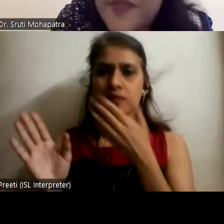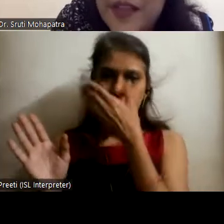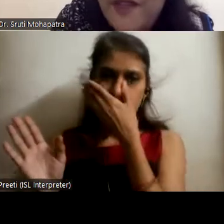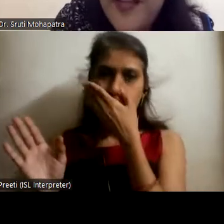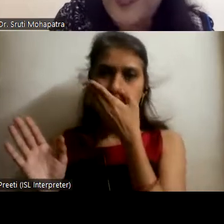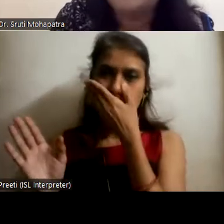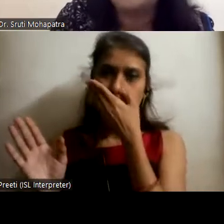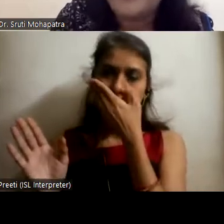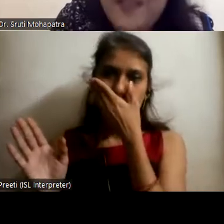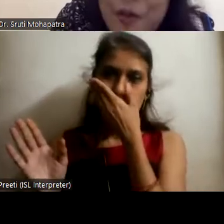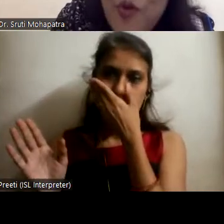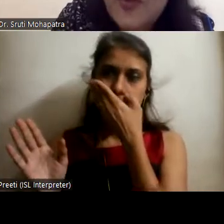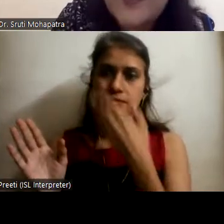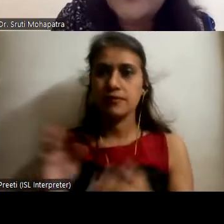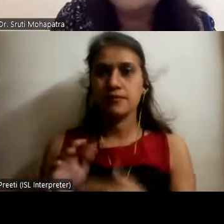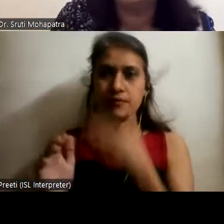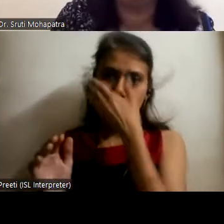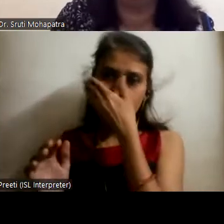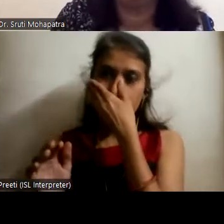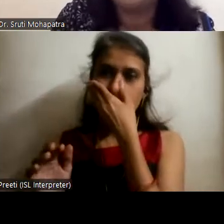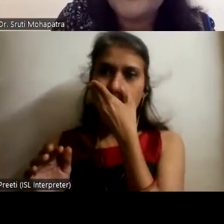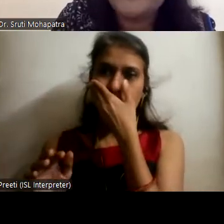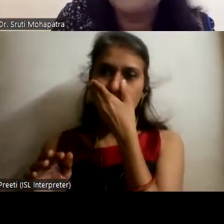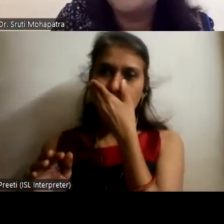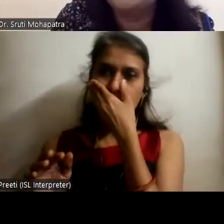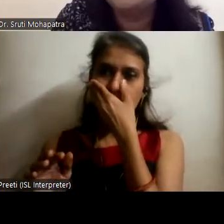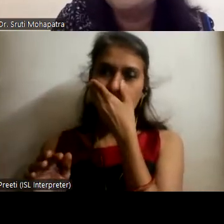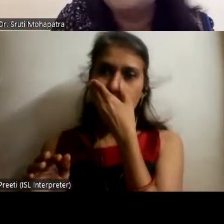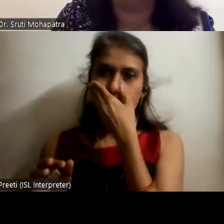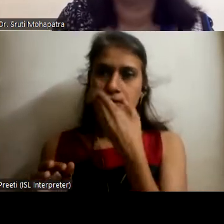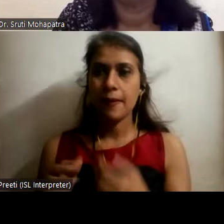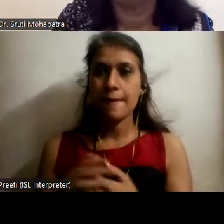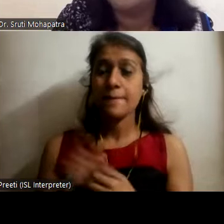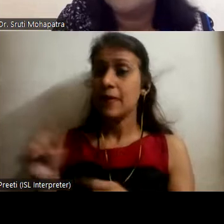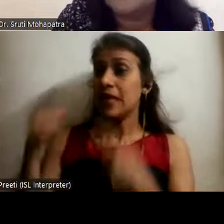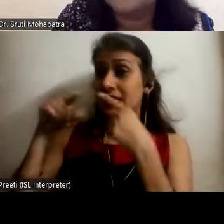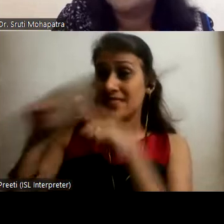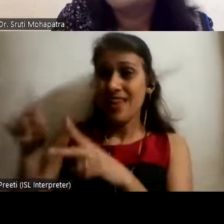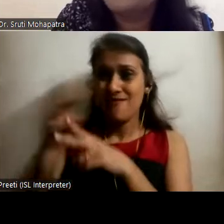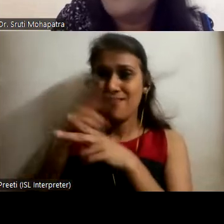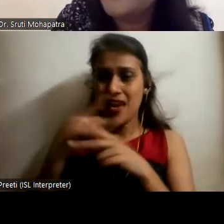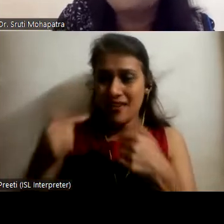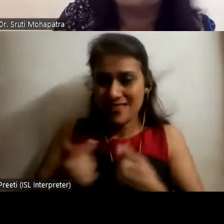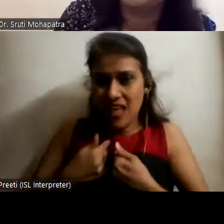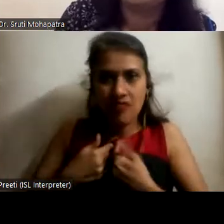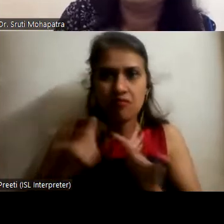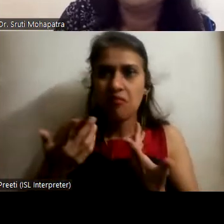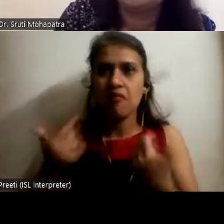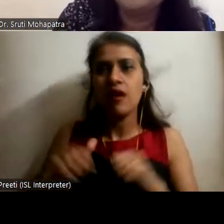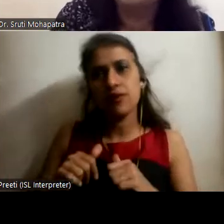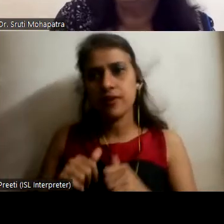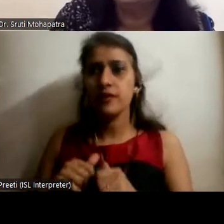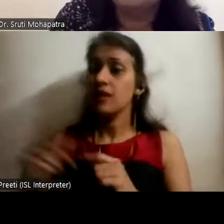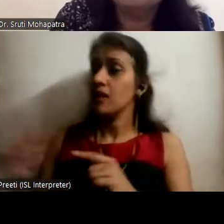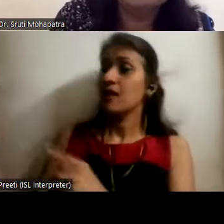of themselves. And at the most, they can take very limited care of themselves. Somebody has to take care of